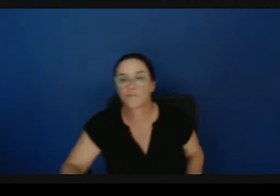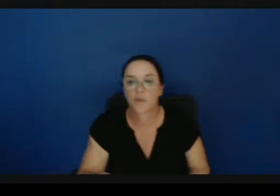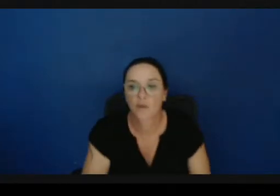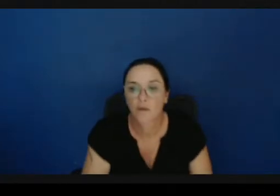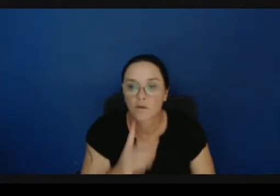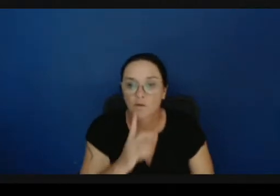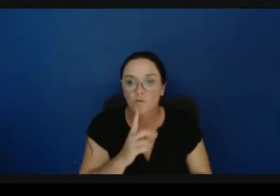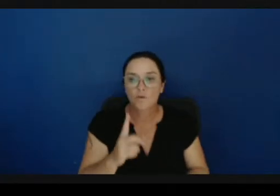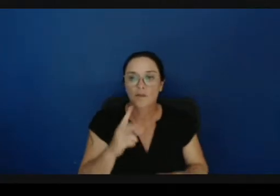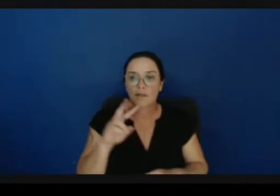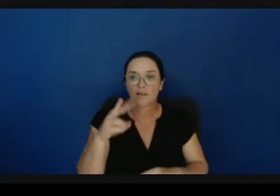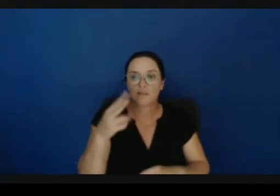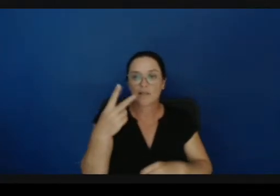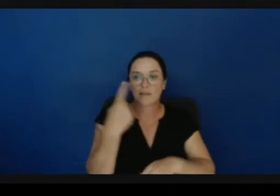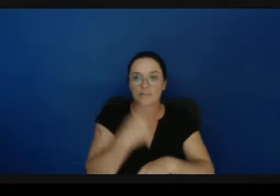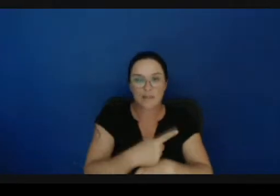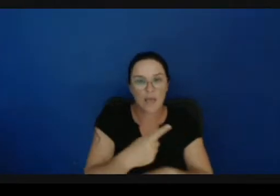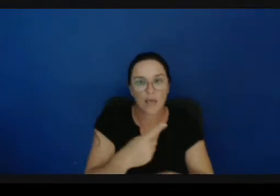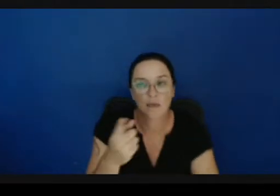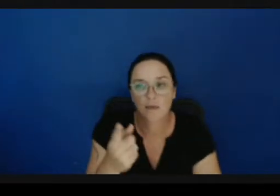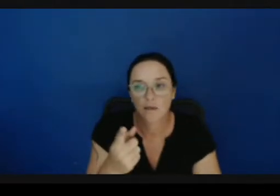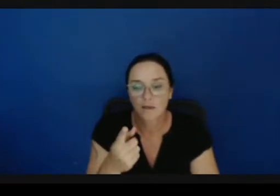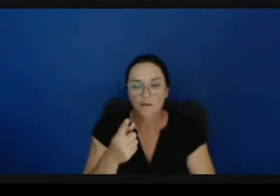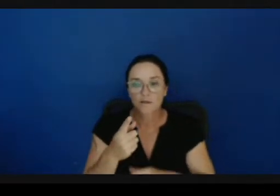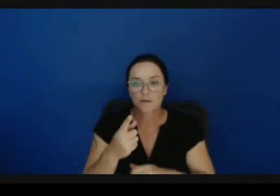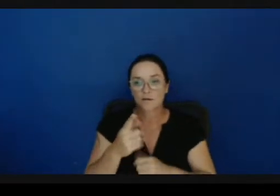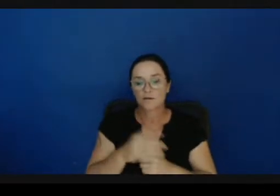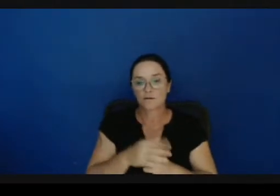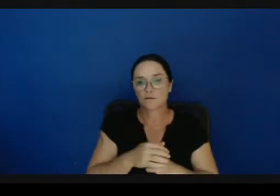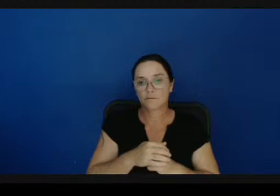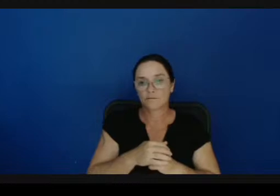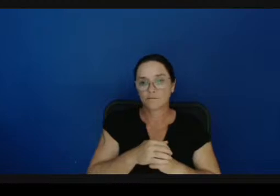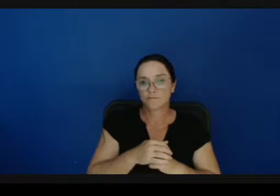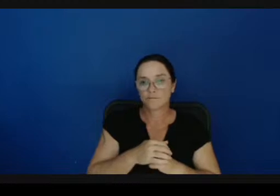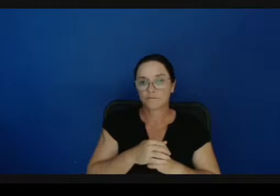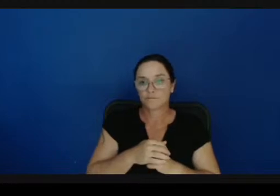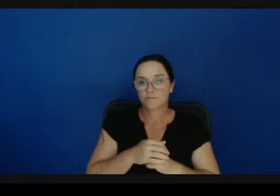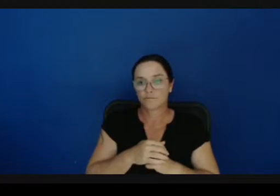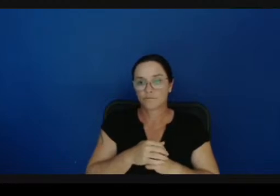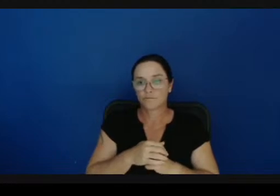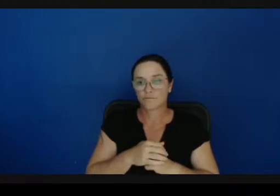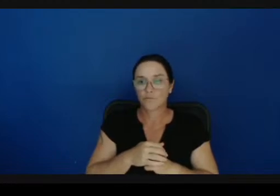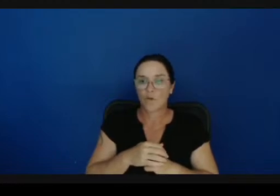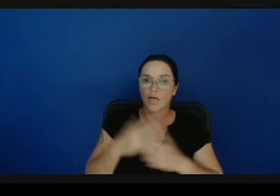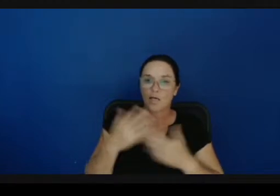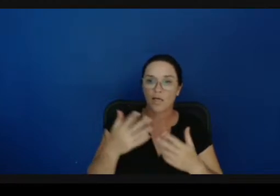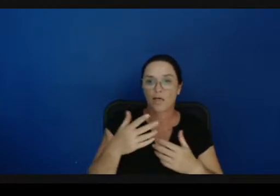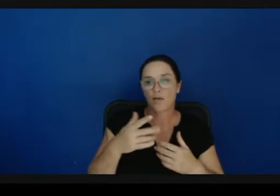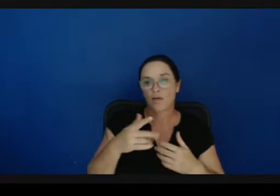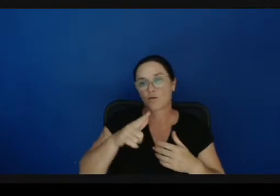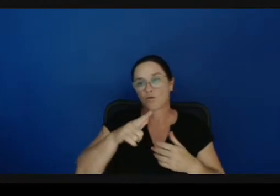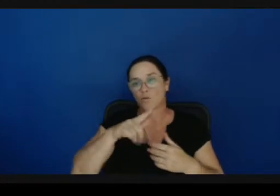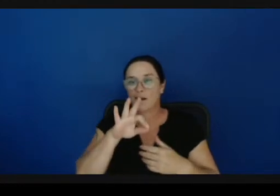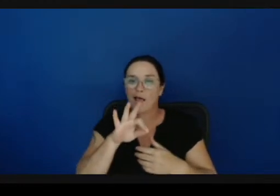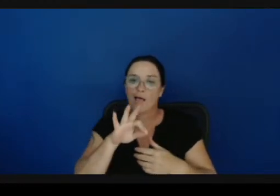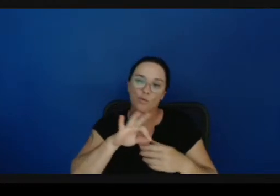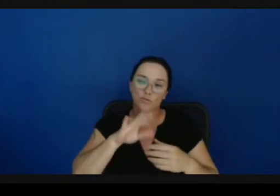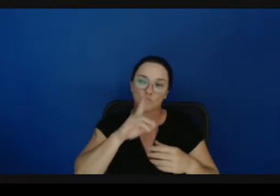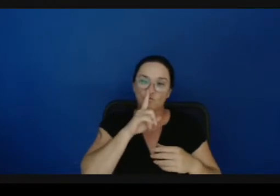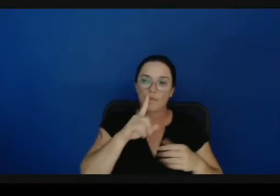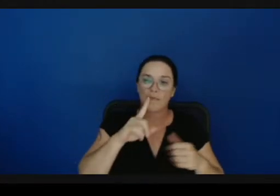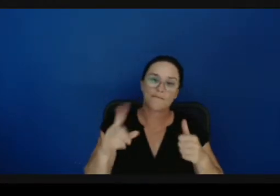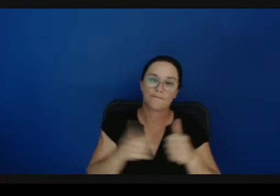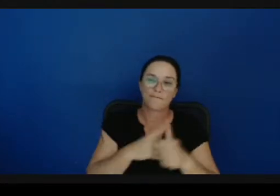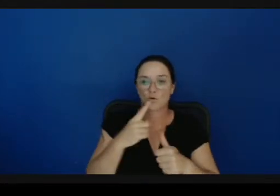on the 27th, just before midnight. So really the 28th is really our first full day, 29th, second. So here we are into the 3rd